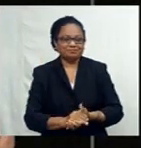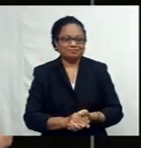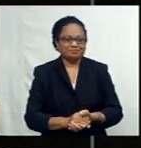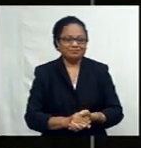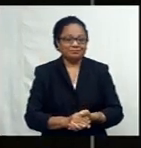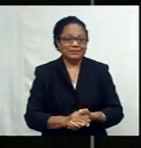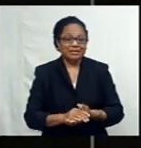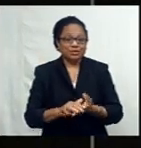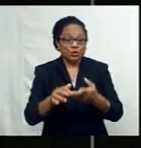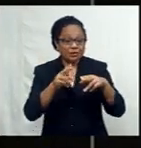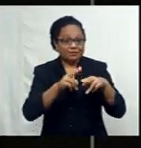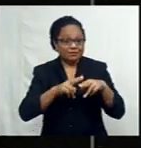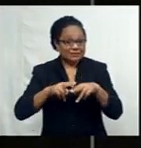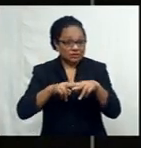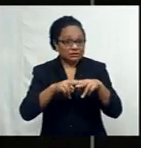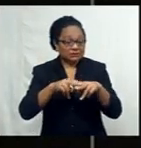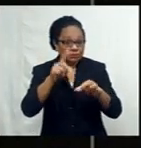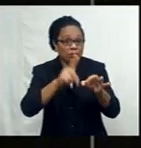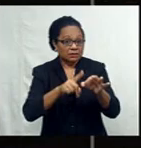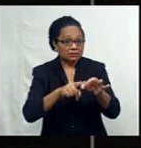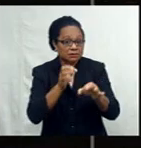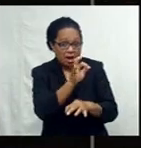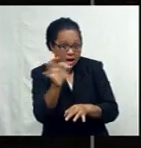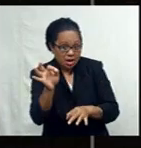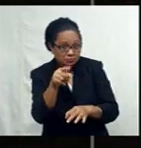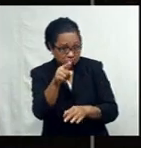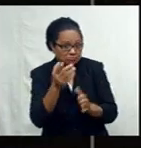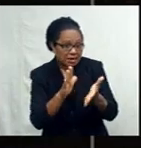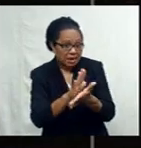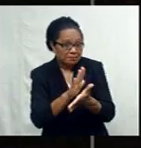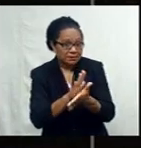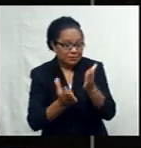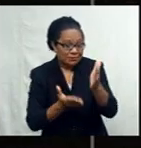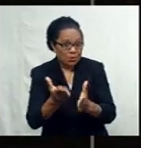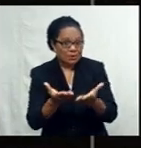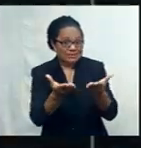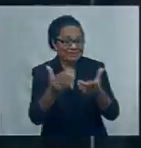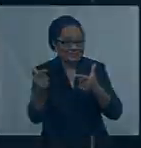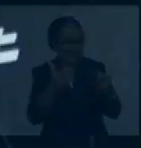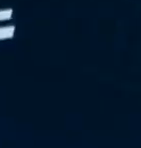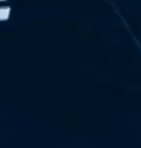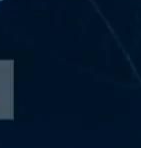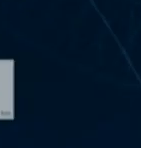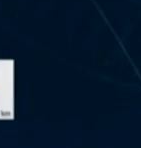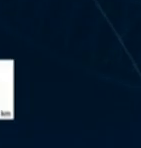And in Fijian Pulse, we ask, are you happy with the reward being given to the Sevens team?